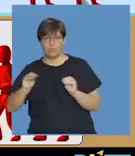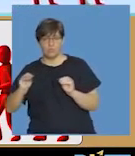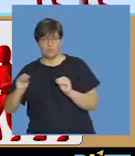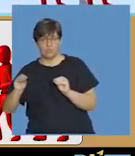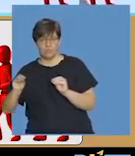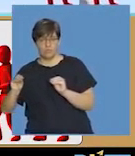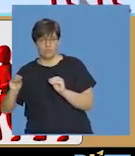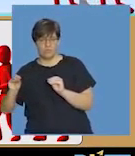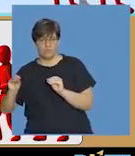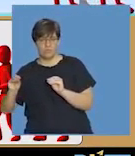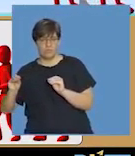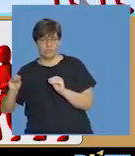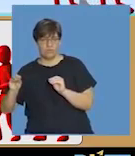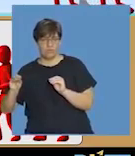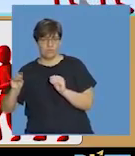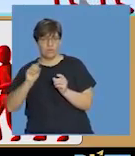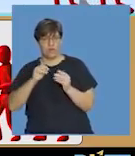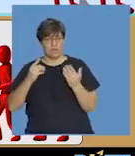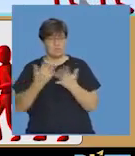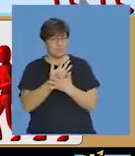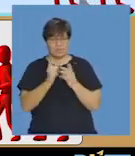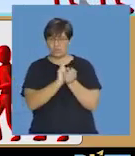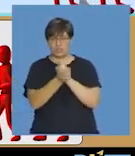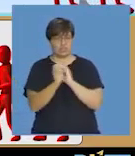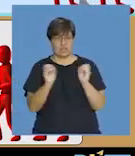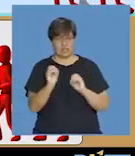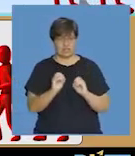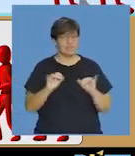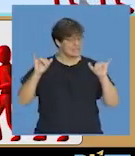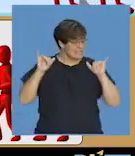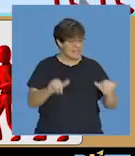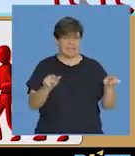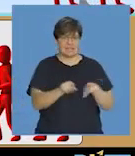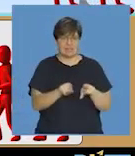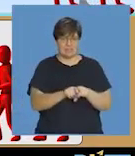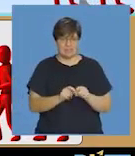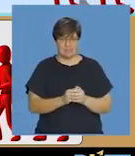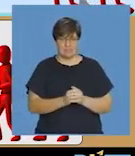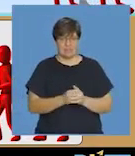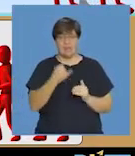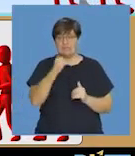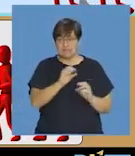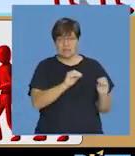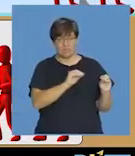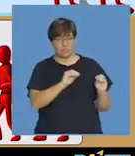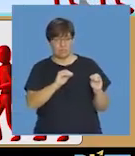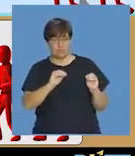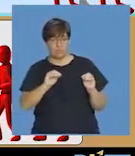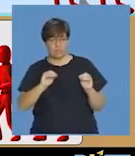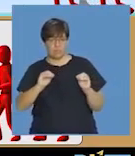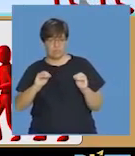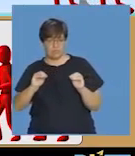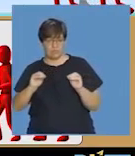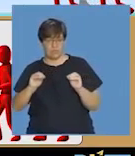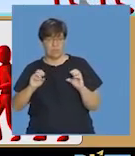Now the speed doesn't change. The speed stays the same. Still moving though. So the